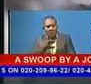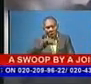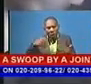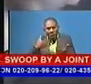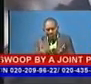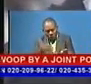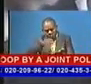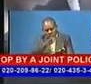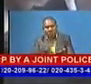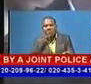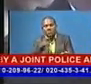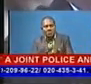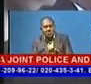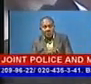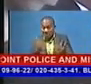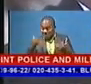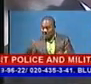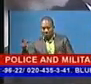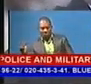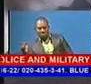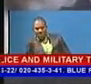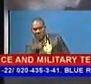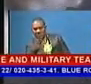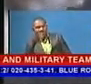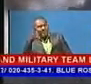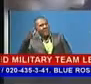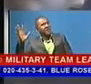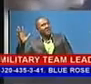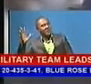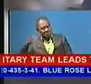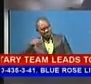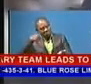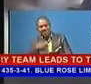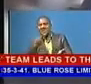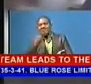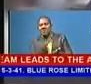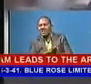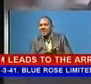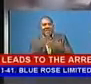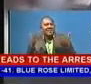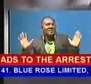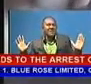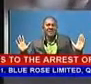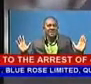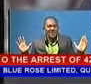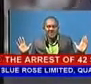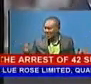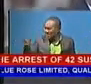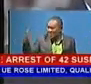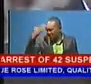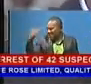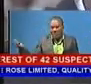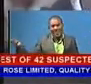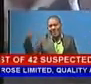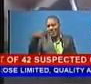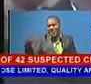that what he is now seeking to ask about is actually on the face of the pink sheet, and that